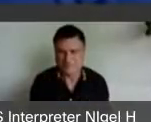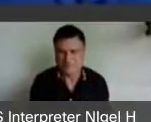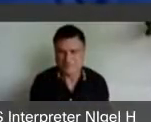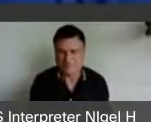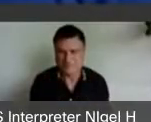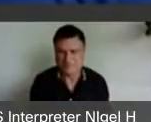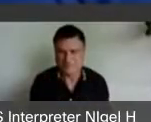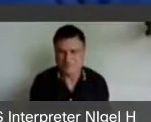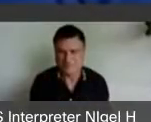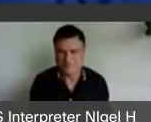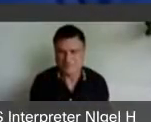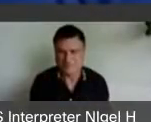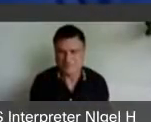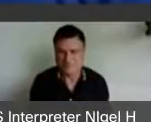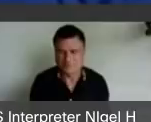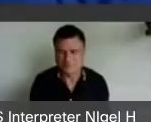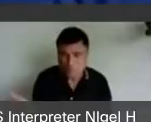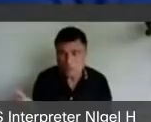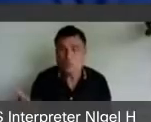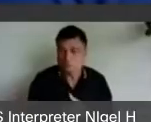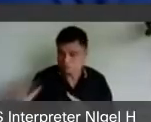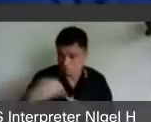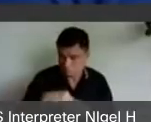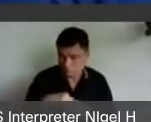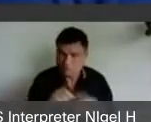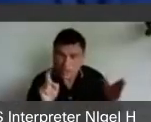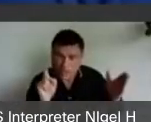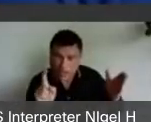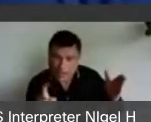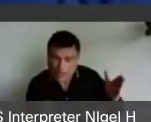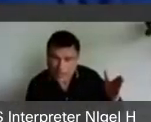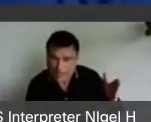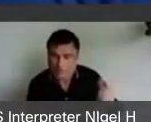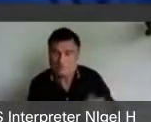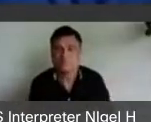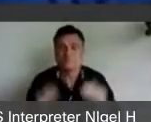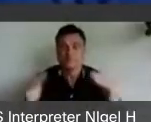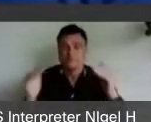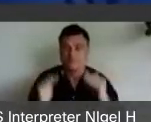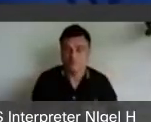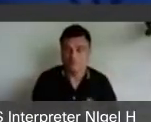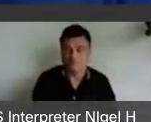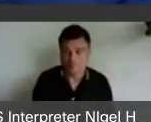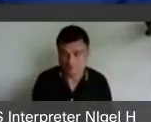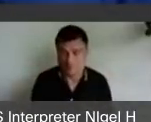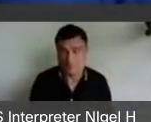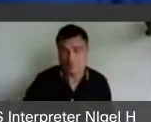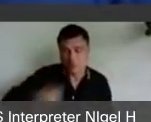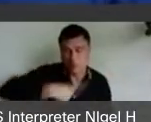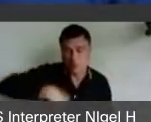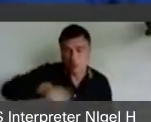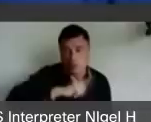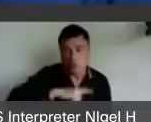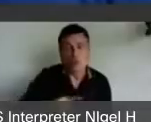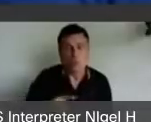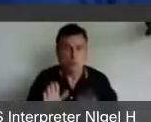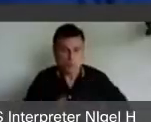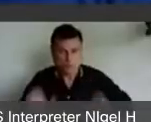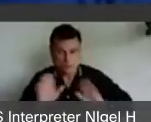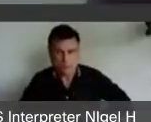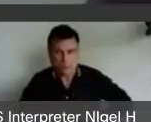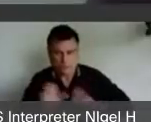participating. Now we move to the next session, which we all have been waiting for. Lucy, over to you. Thank you,